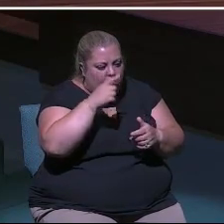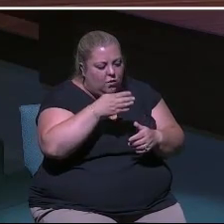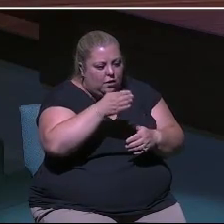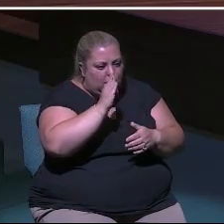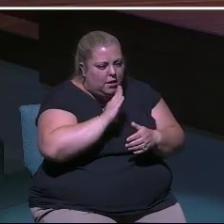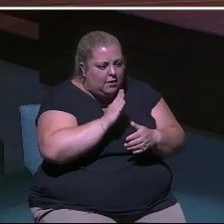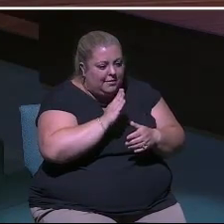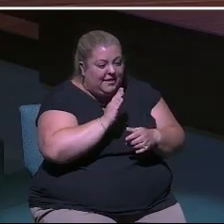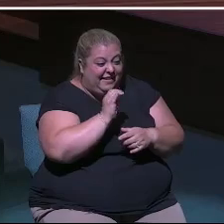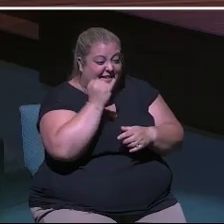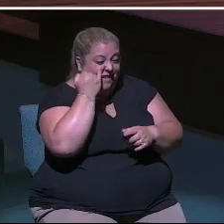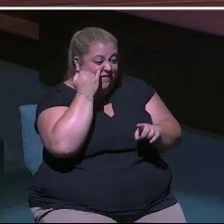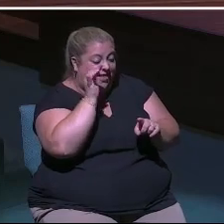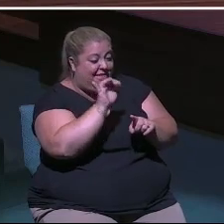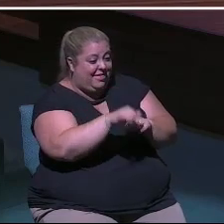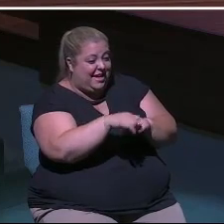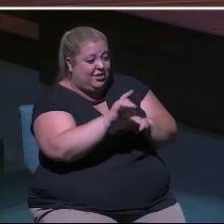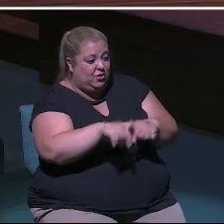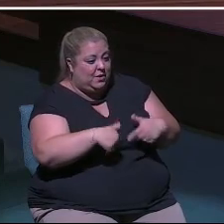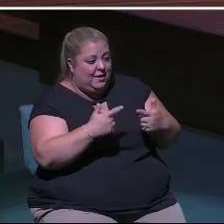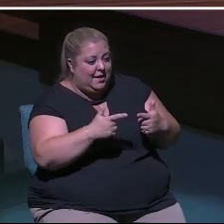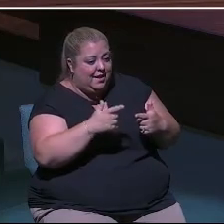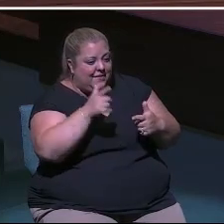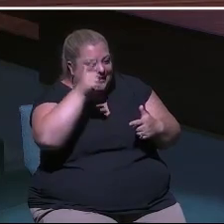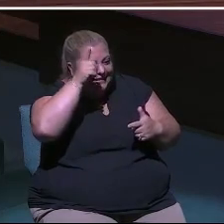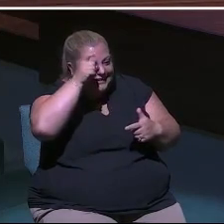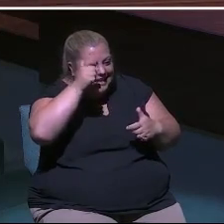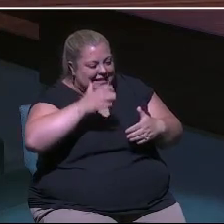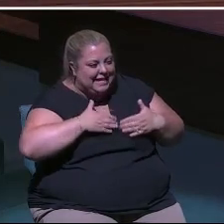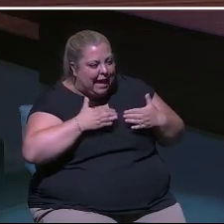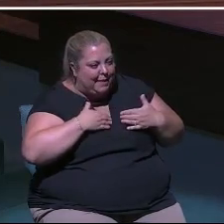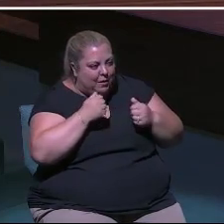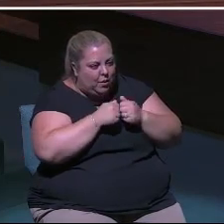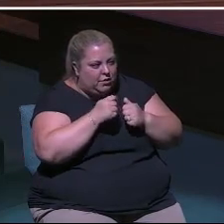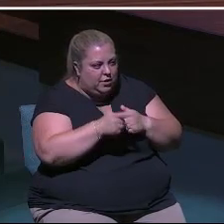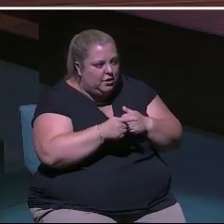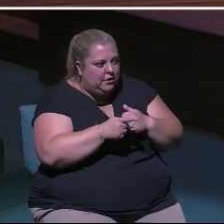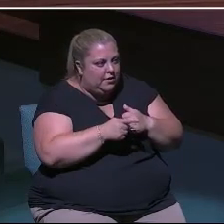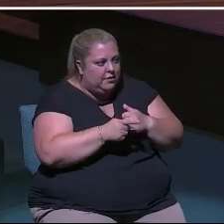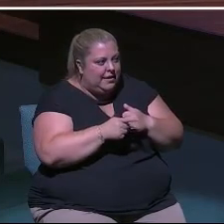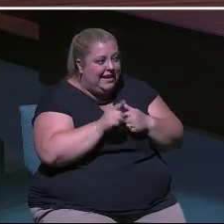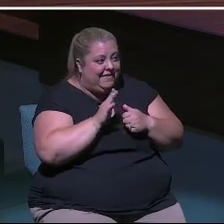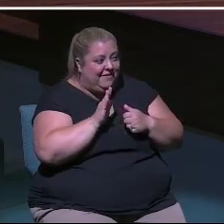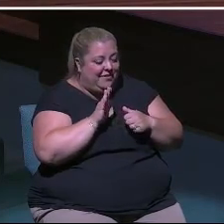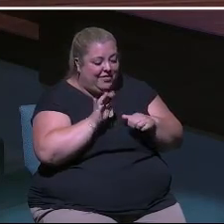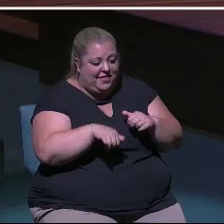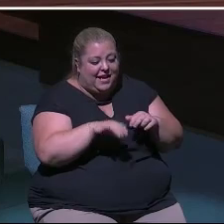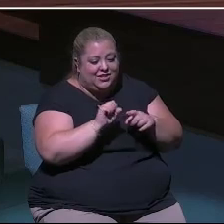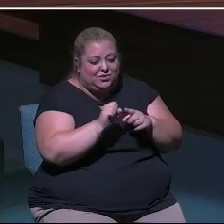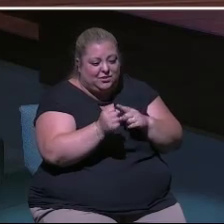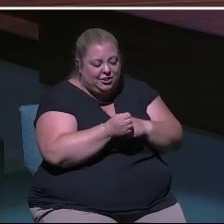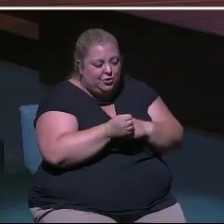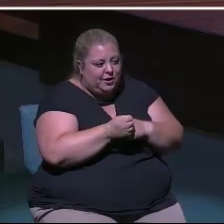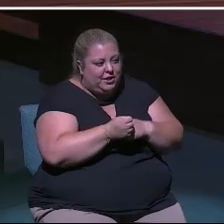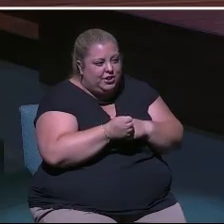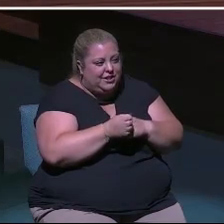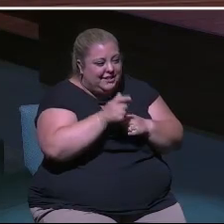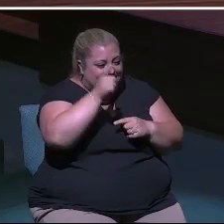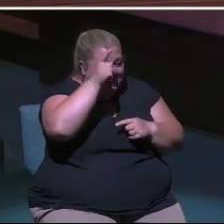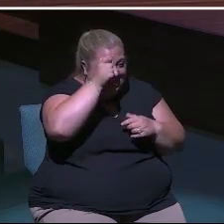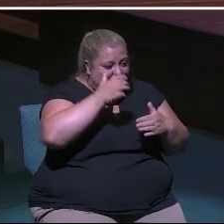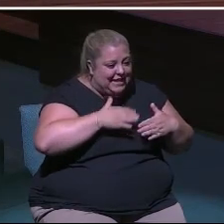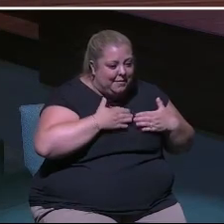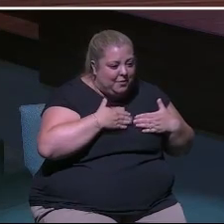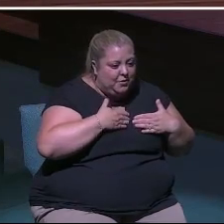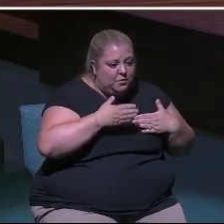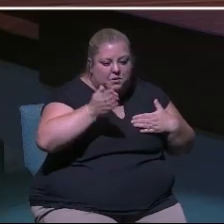If that's your life and Satan is happy with you, listen, if that's the case, you need to know if Satan is happy with you, God is not.